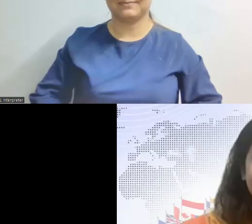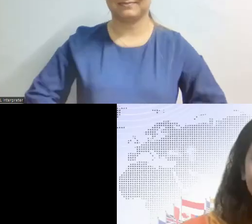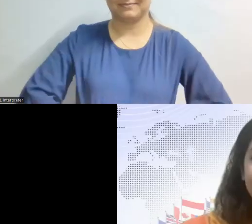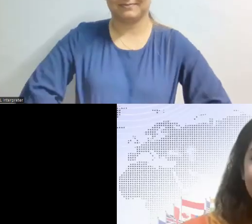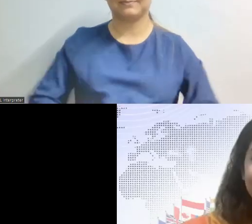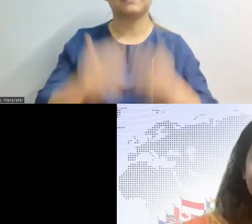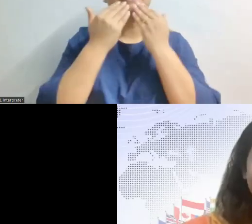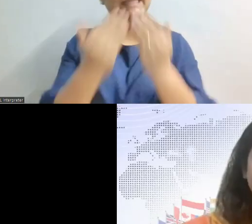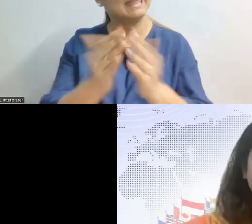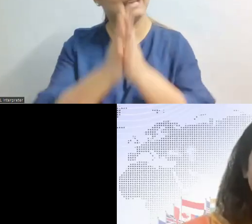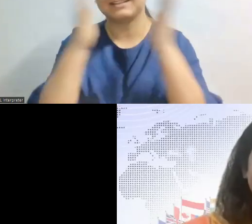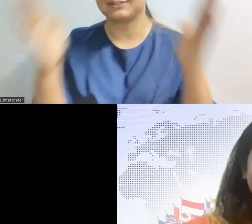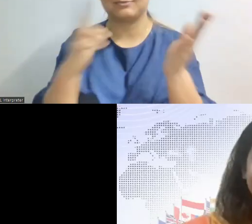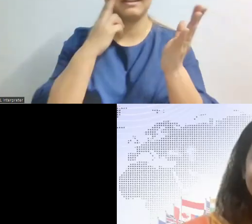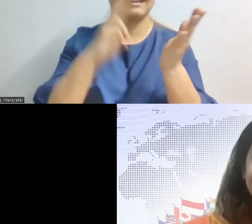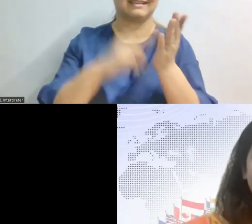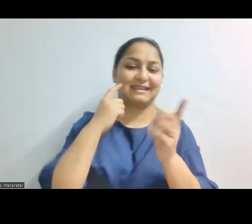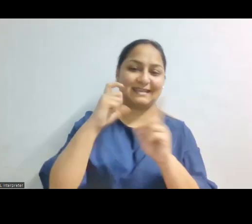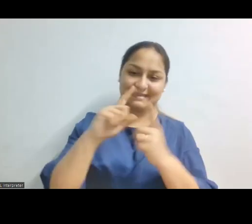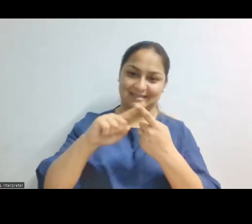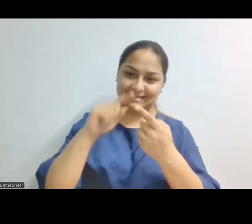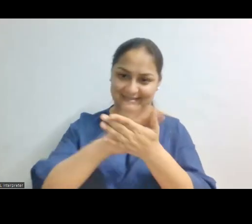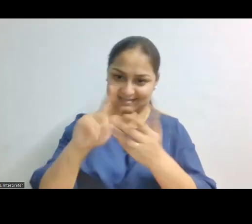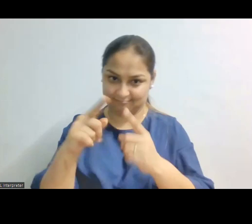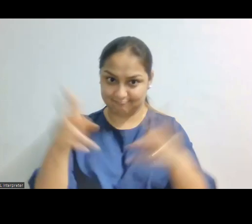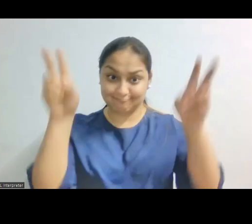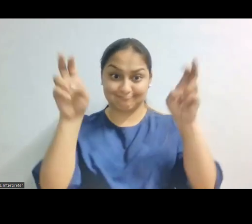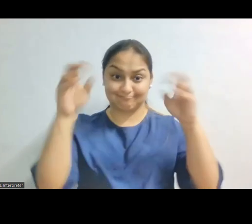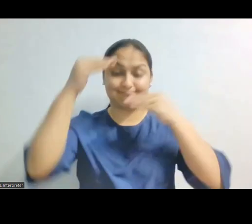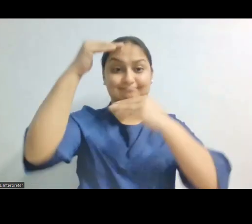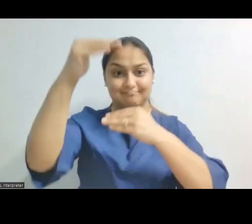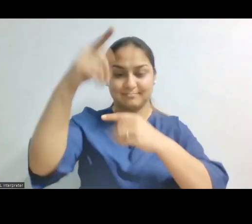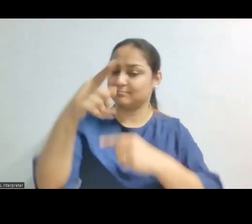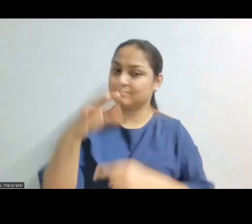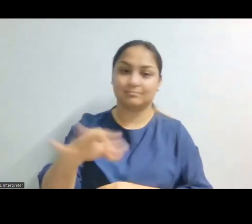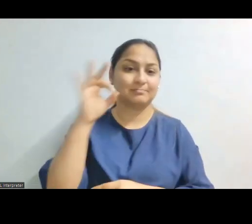Thank you so much, Nidhi, for setting this lucid and succinct